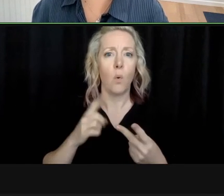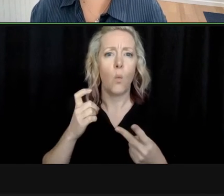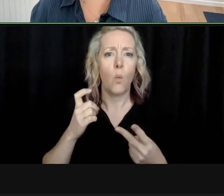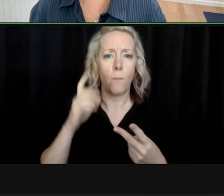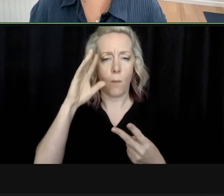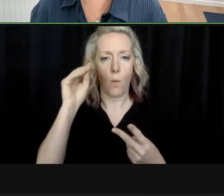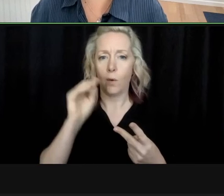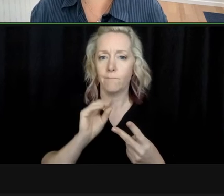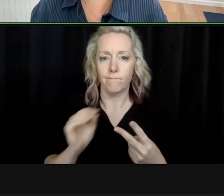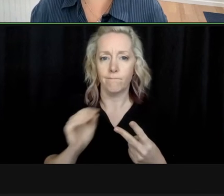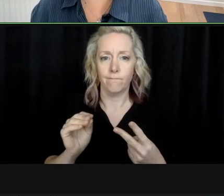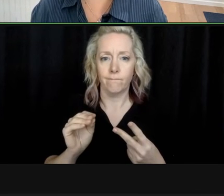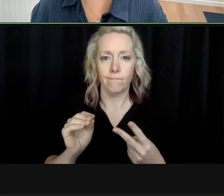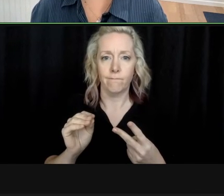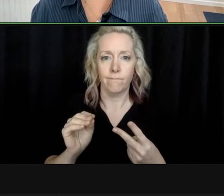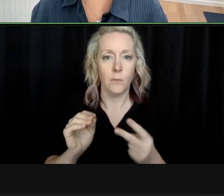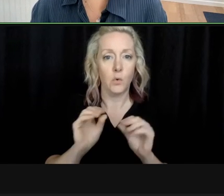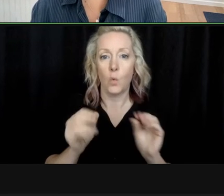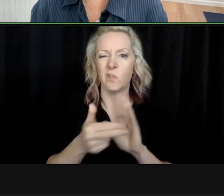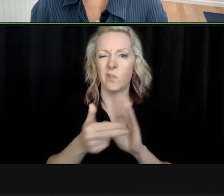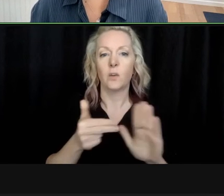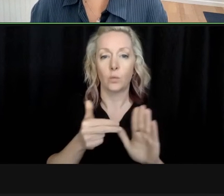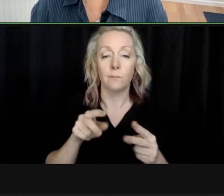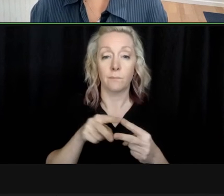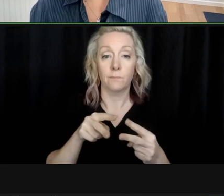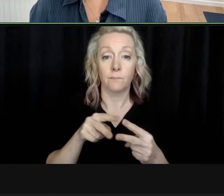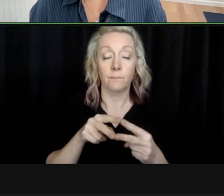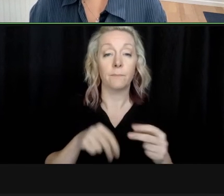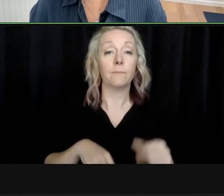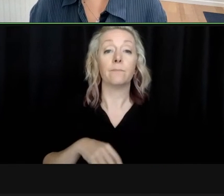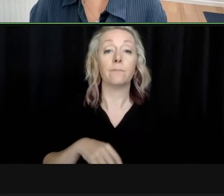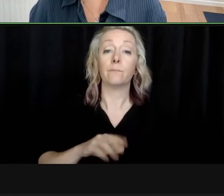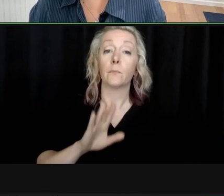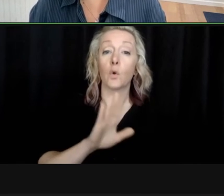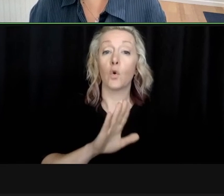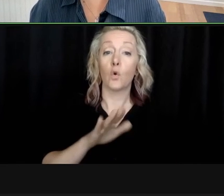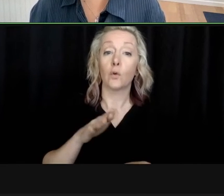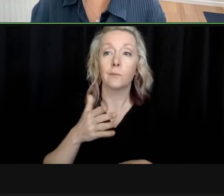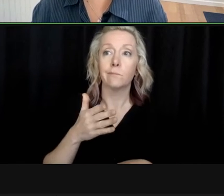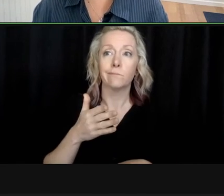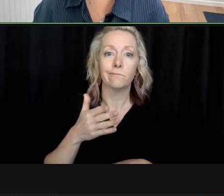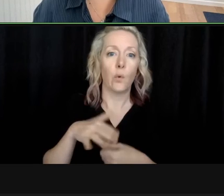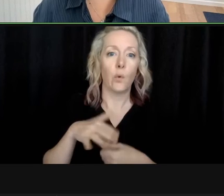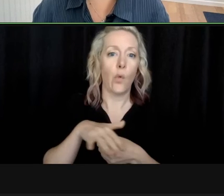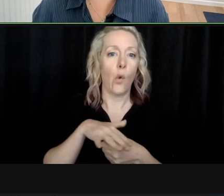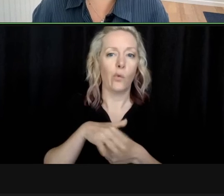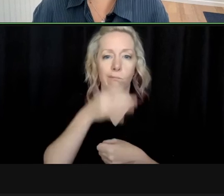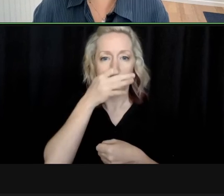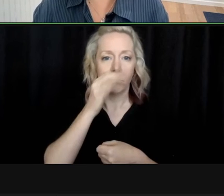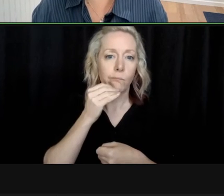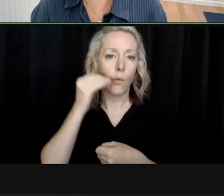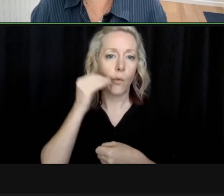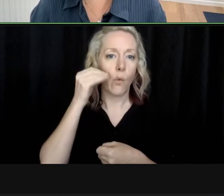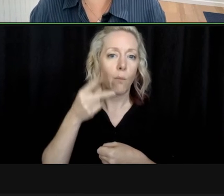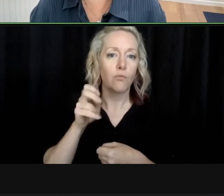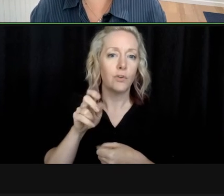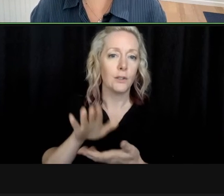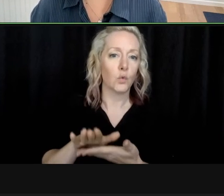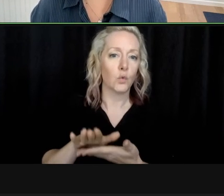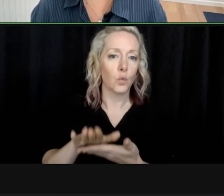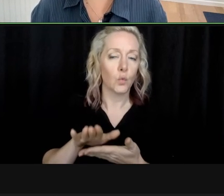and or had the diagnosis of it. But it was her local school district preschool. It was very near her home. They knew a lot of people